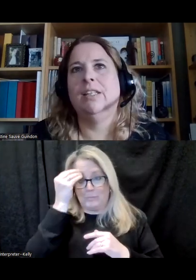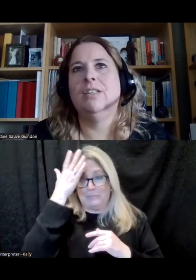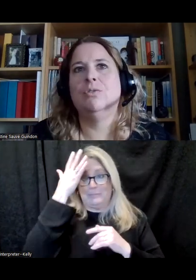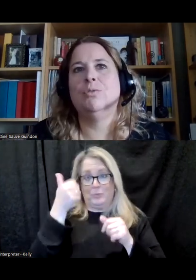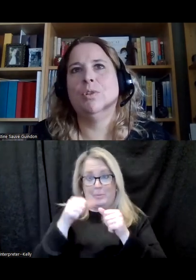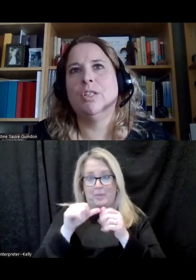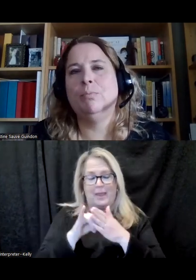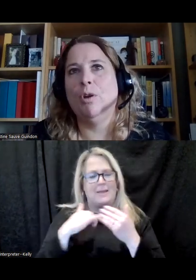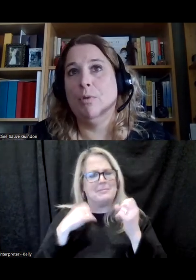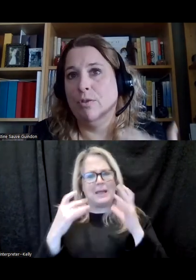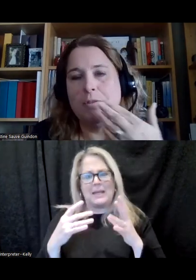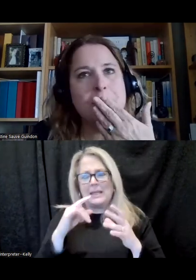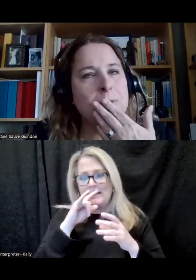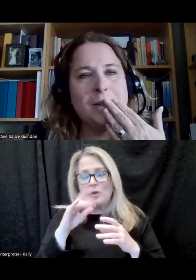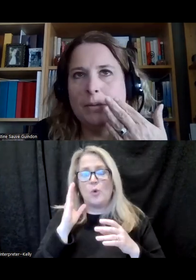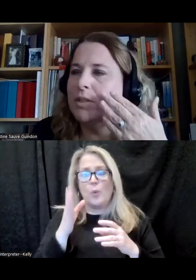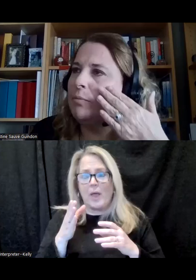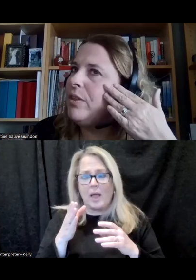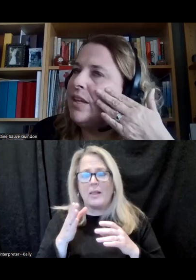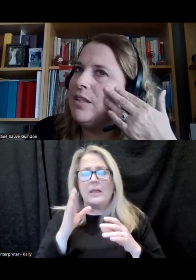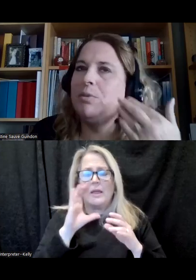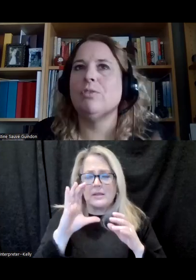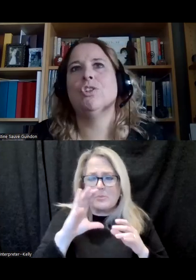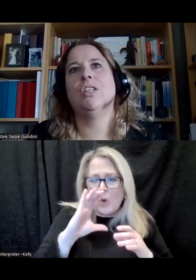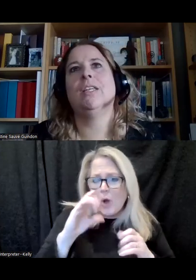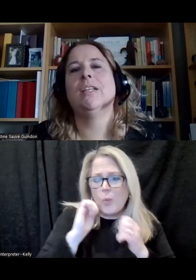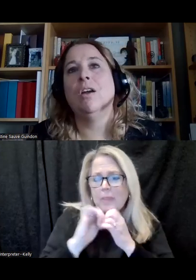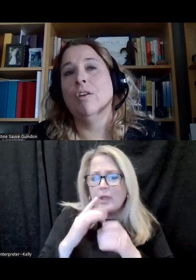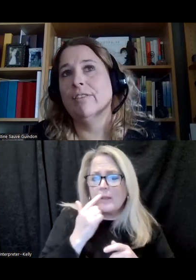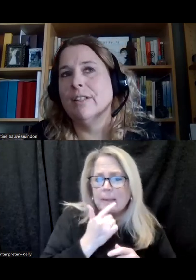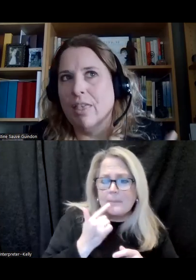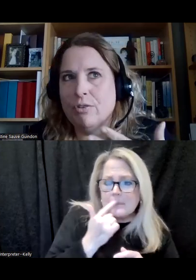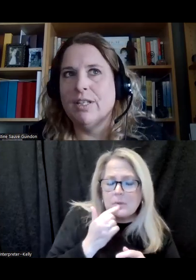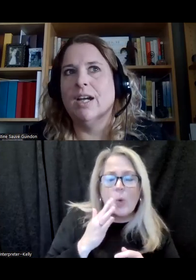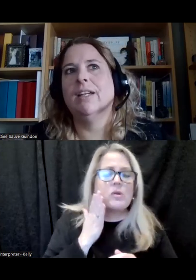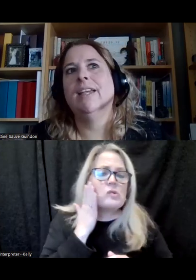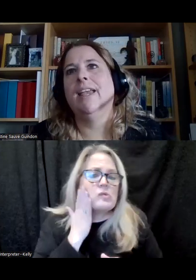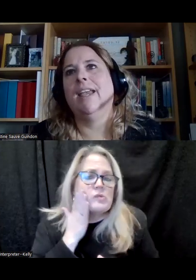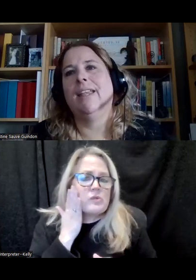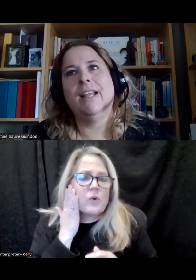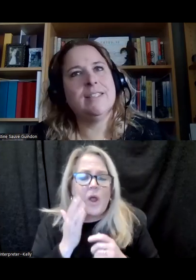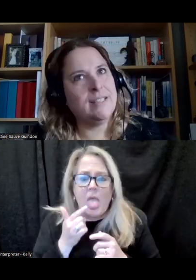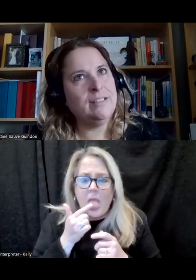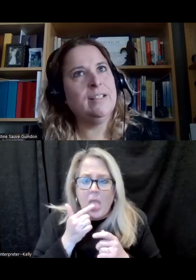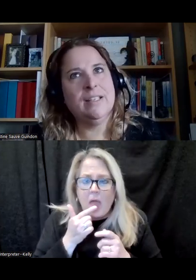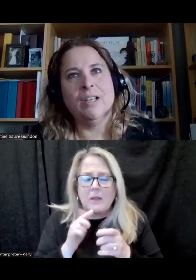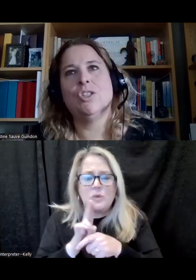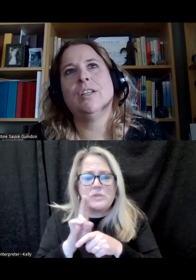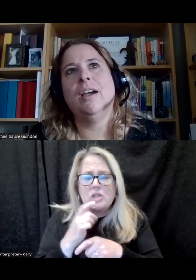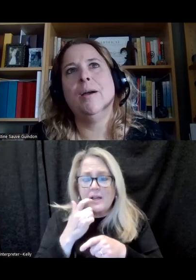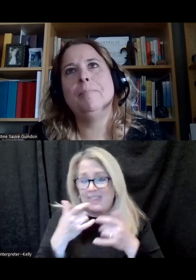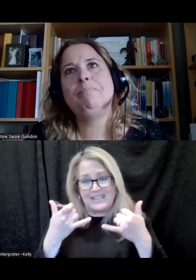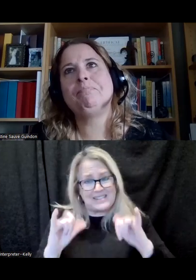lot of kids who will explore with their lips, put things up to their cheek, or even their tongue. And that's still